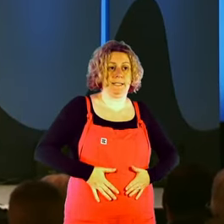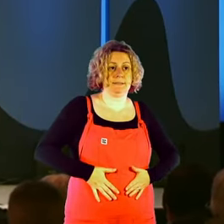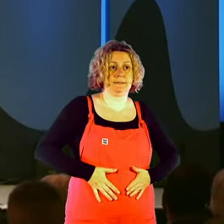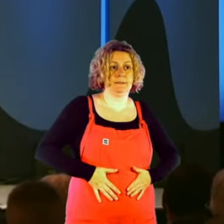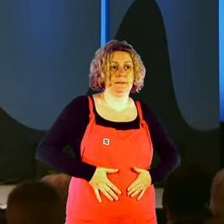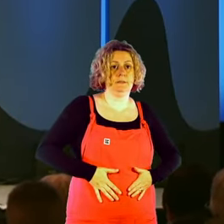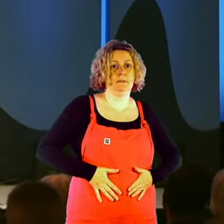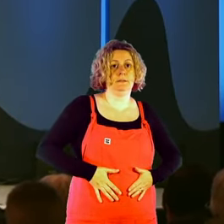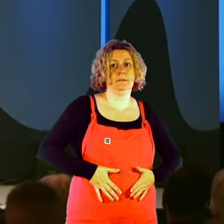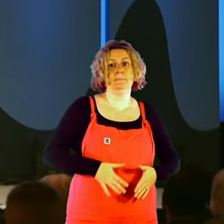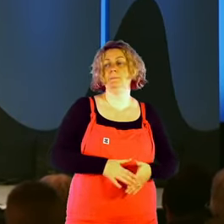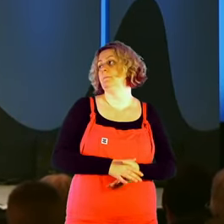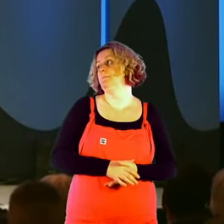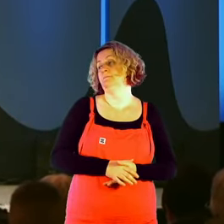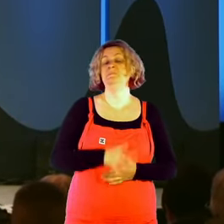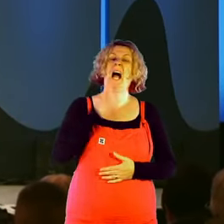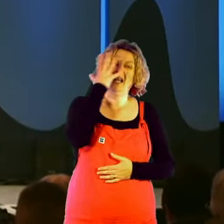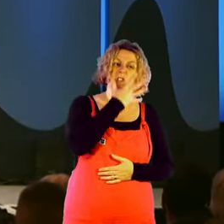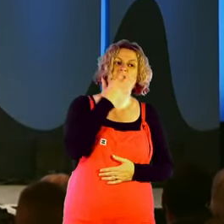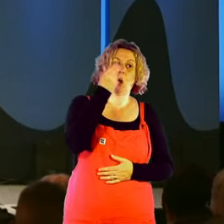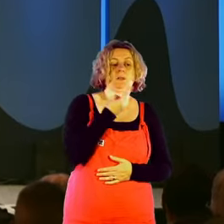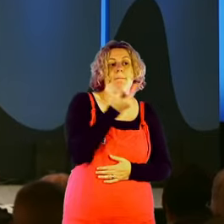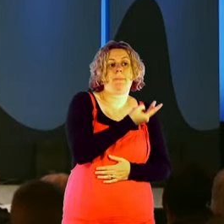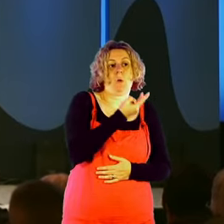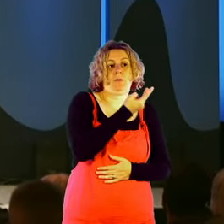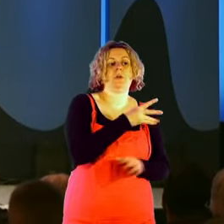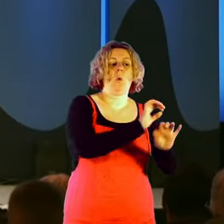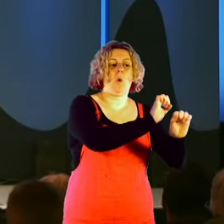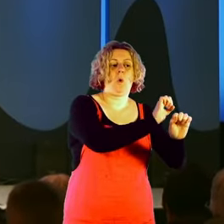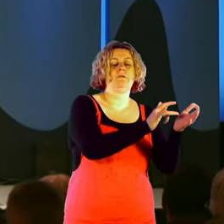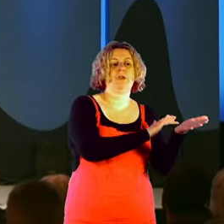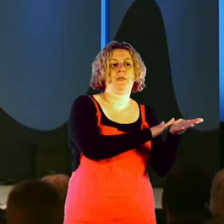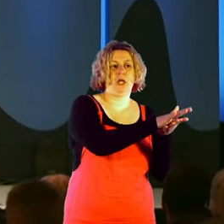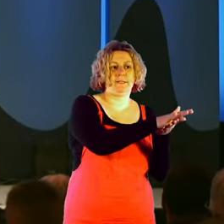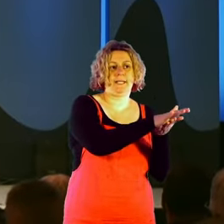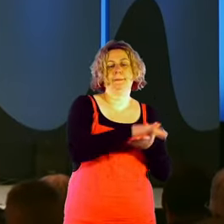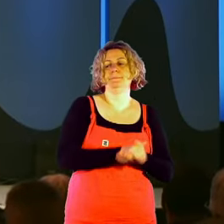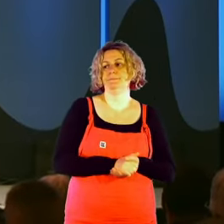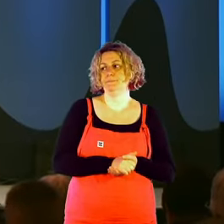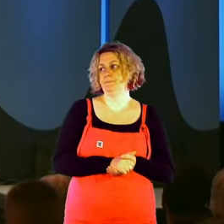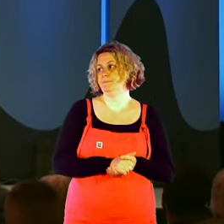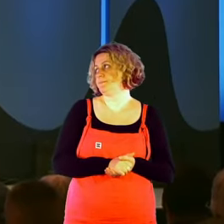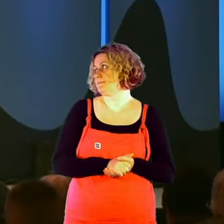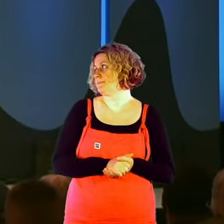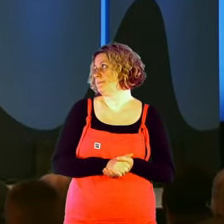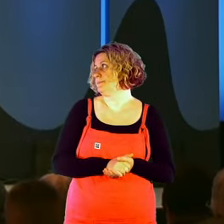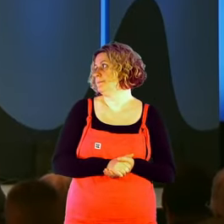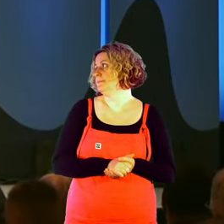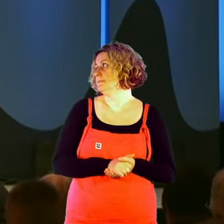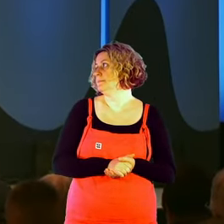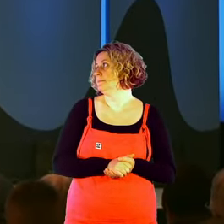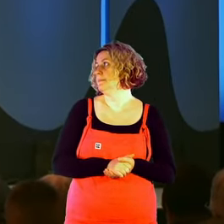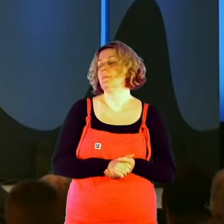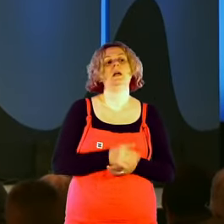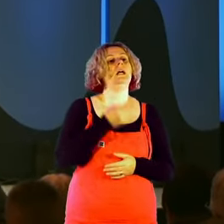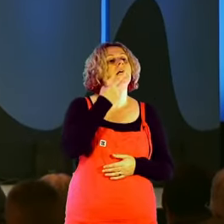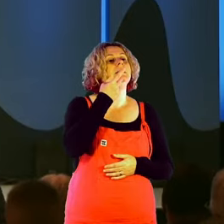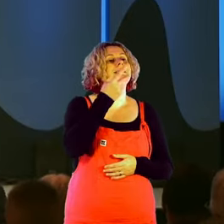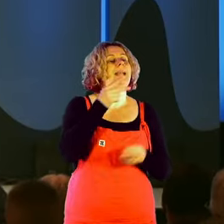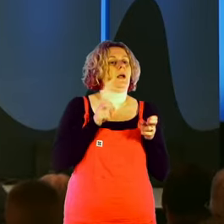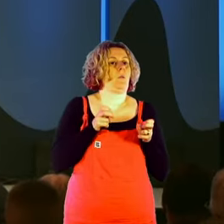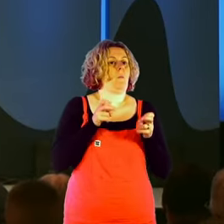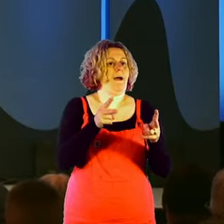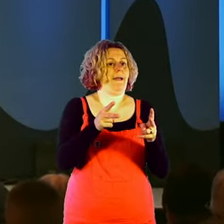bodies and souls. So that's the first way in which we're broken. Here's the second way. We're broken